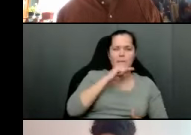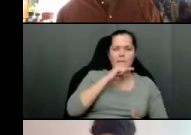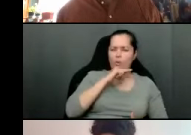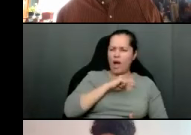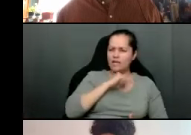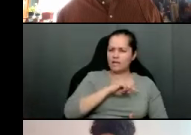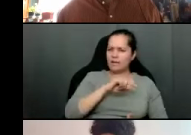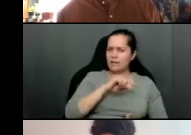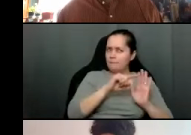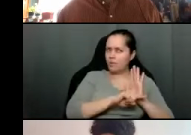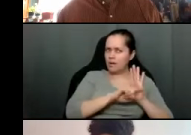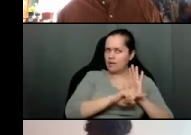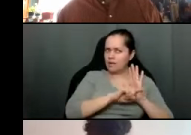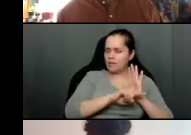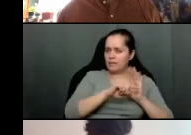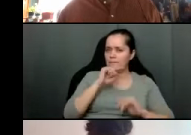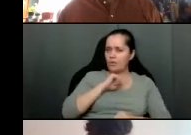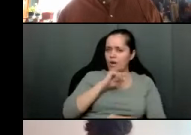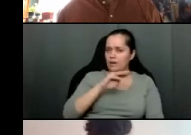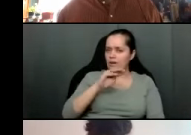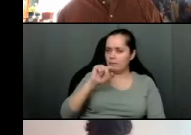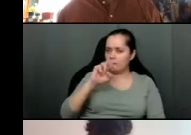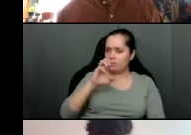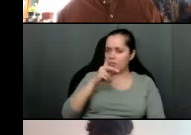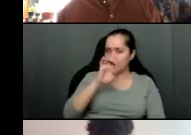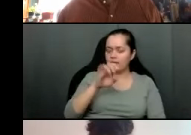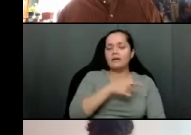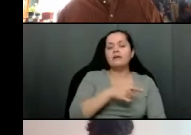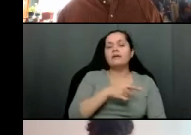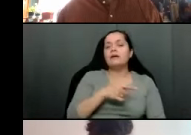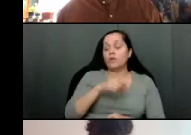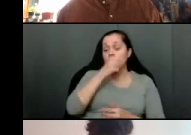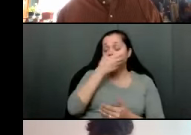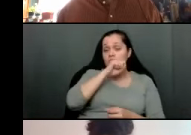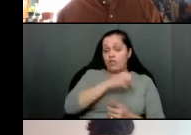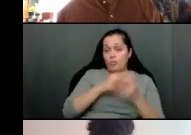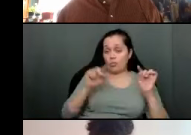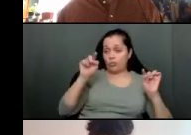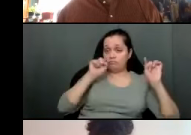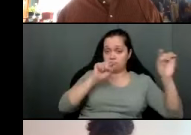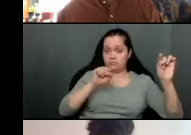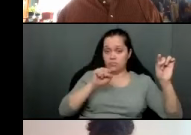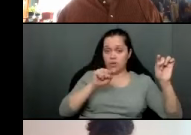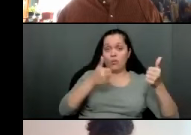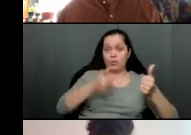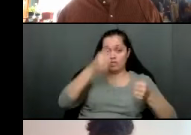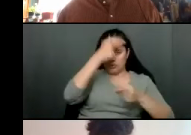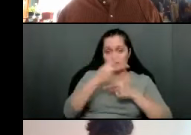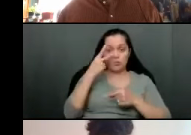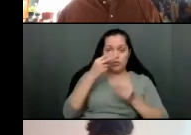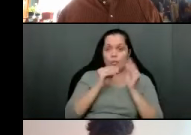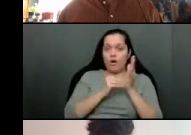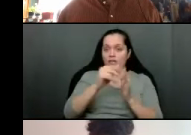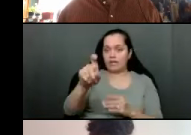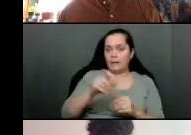We like both of these men. They're both good people. Which of the brothers do we see more often?